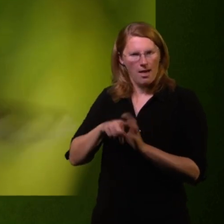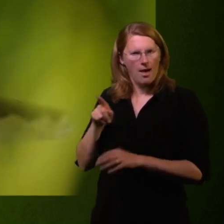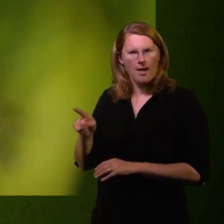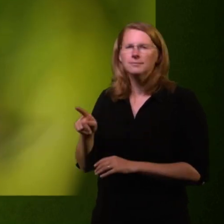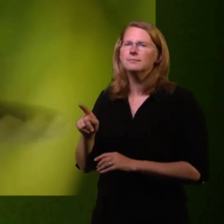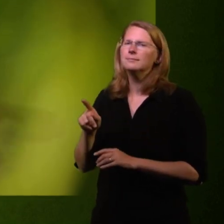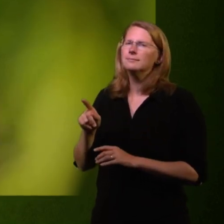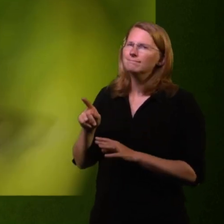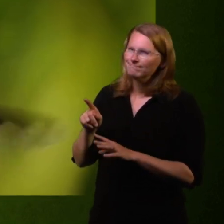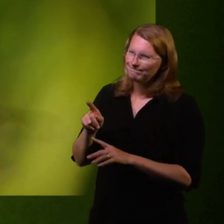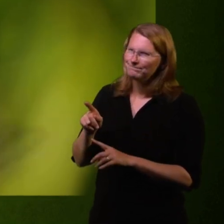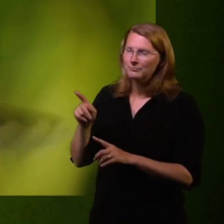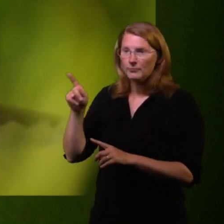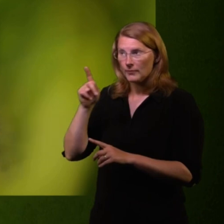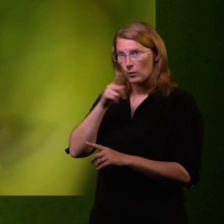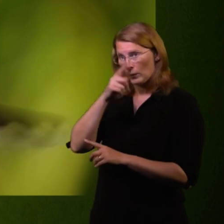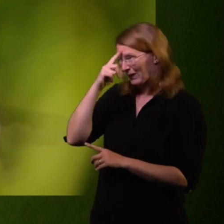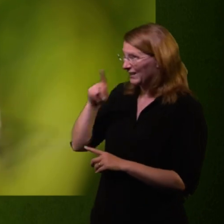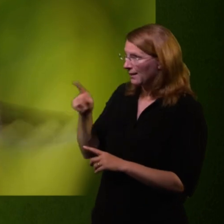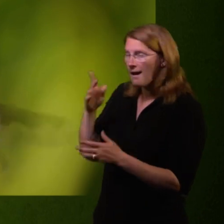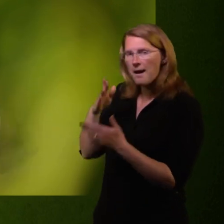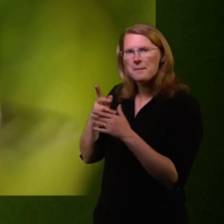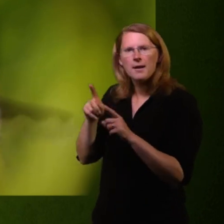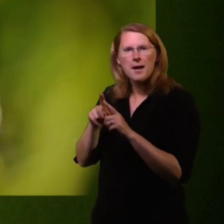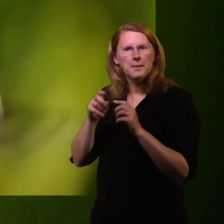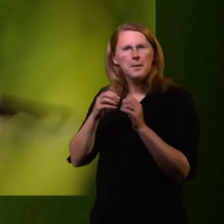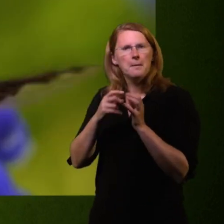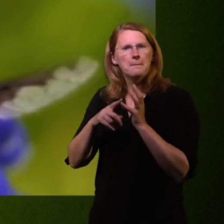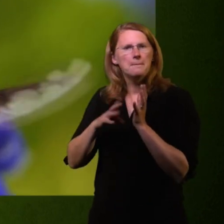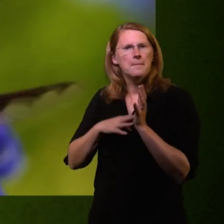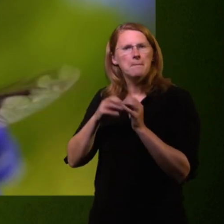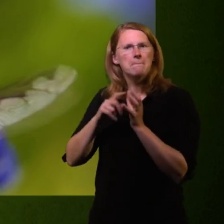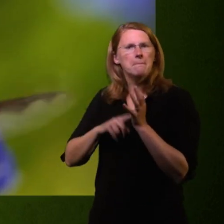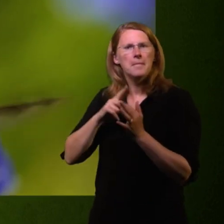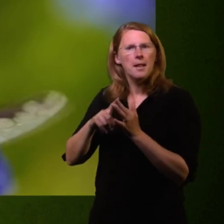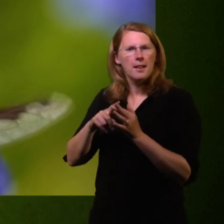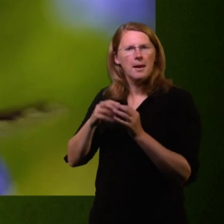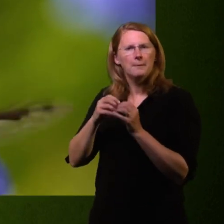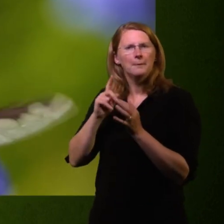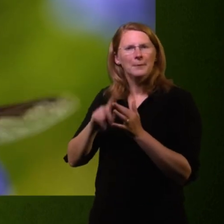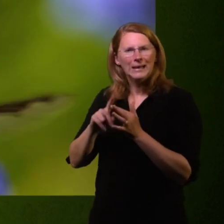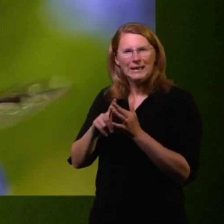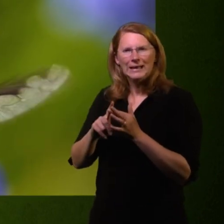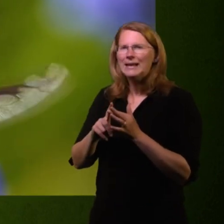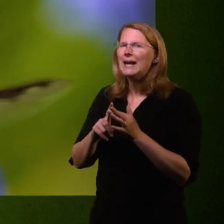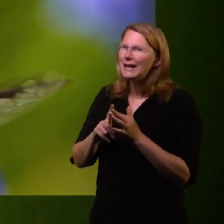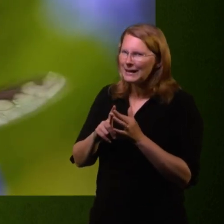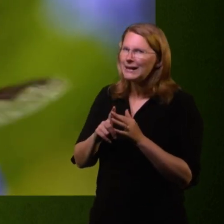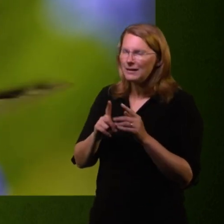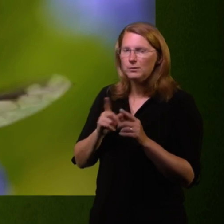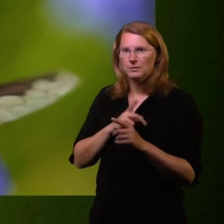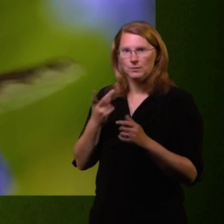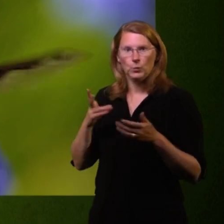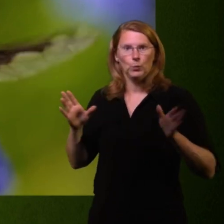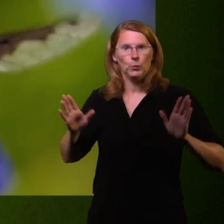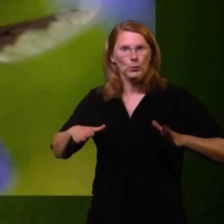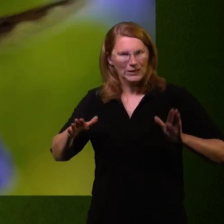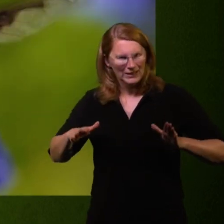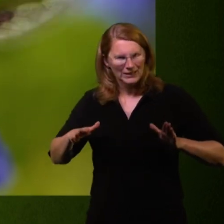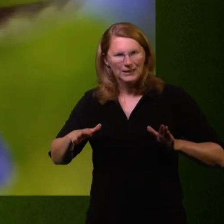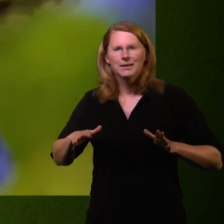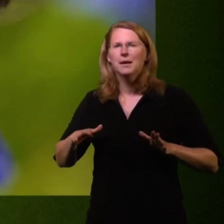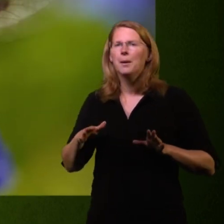Now, this may look like a bumblebee, but where a bee has two pairs of wings, it has just one.